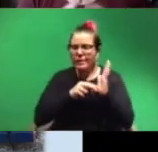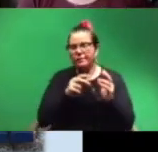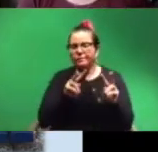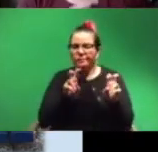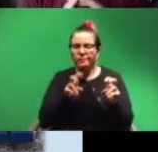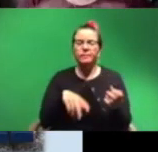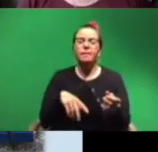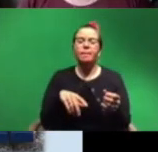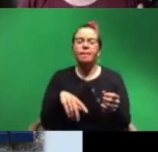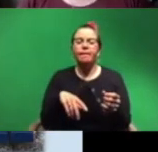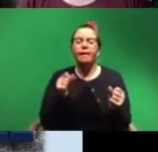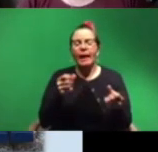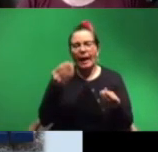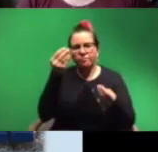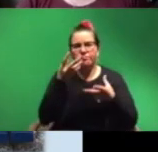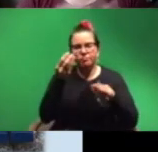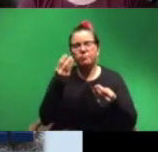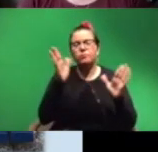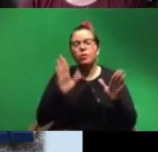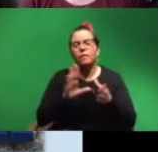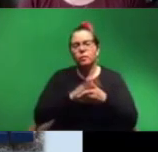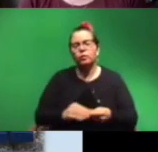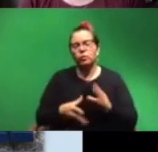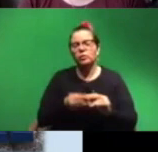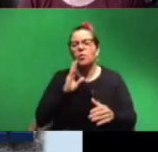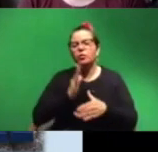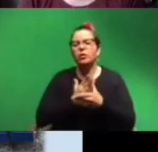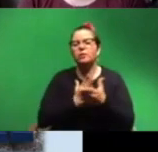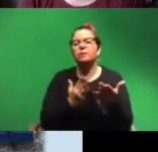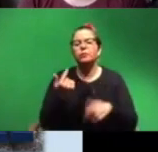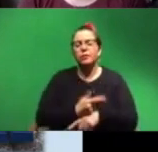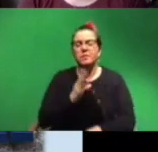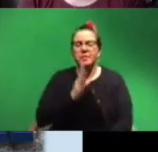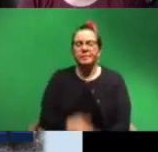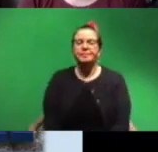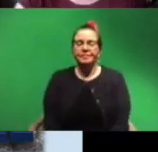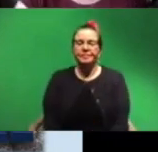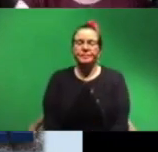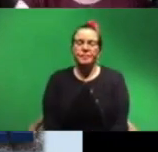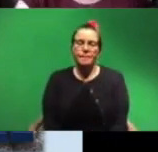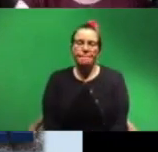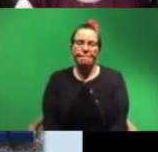can tell you some wonderful, wonderful stories, and I'll hopefully share some of them with you today during this little presentation.